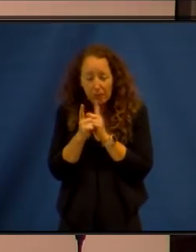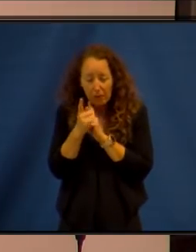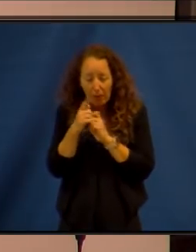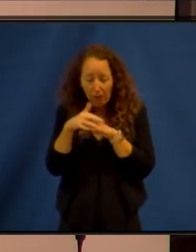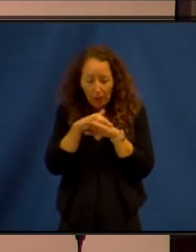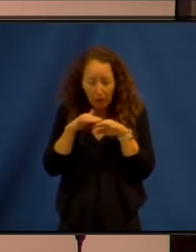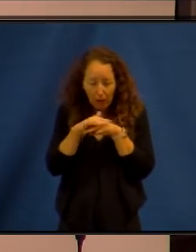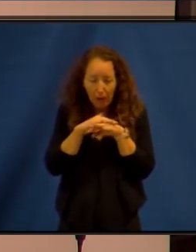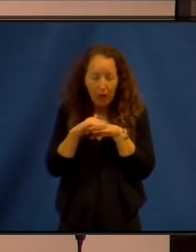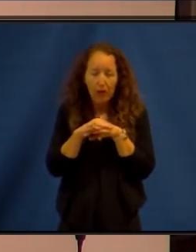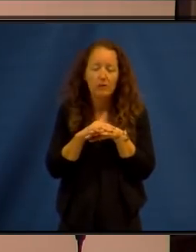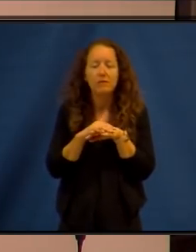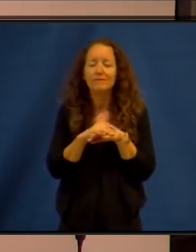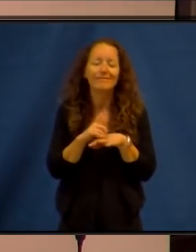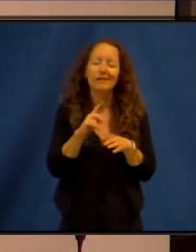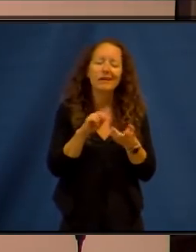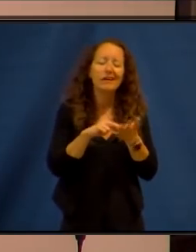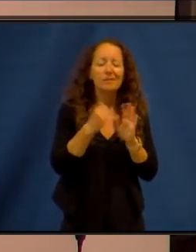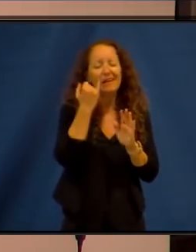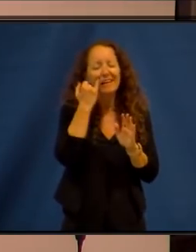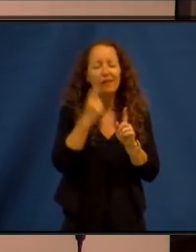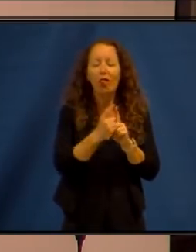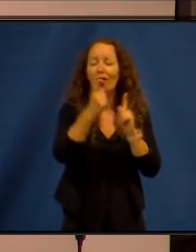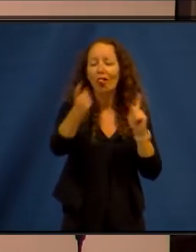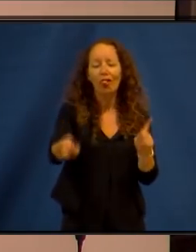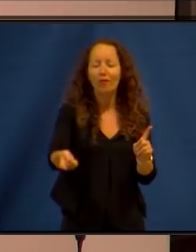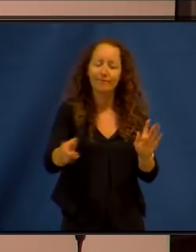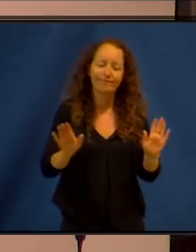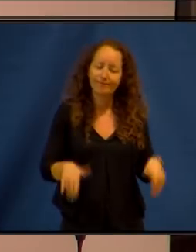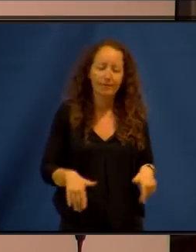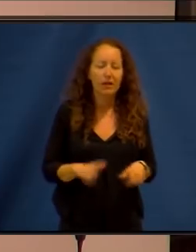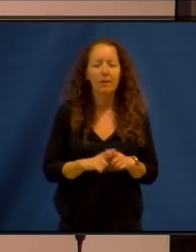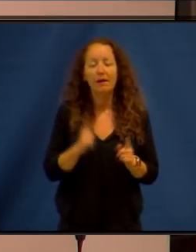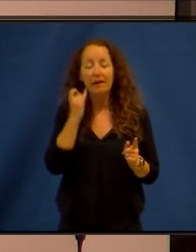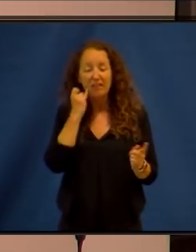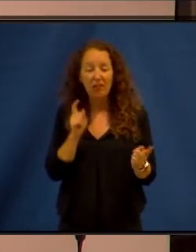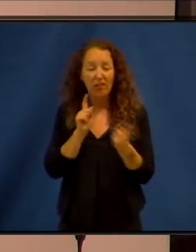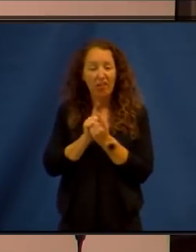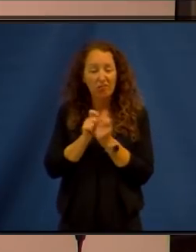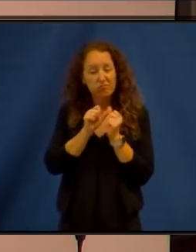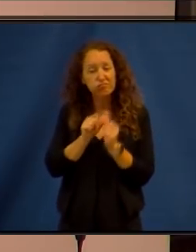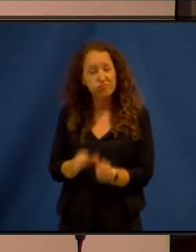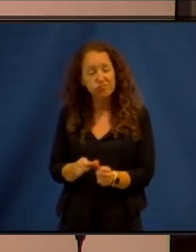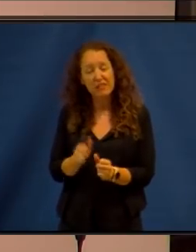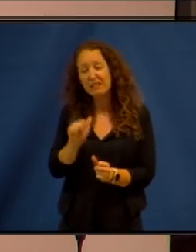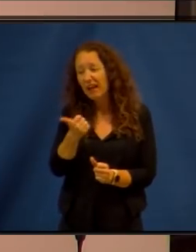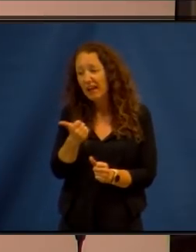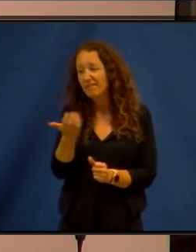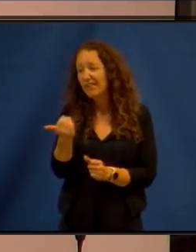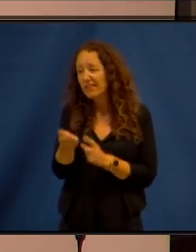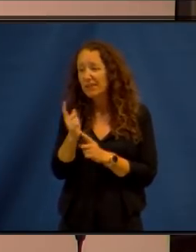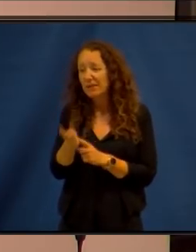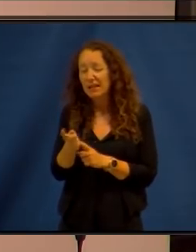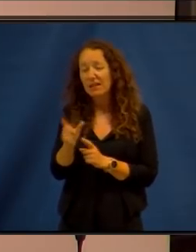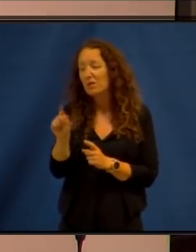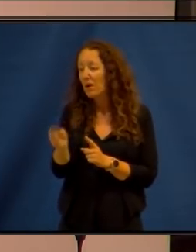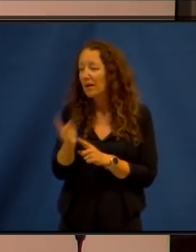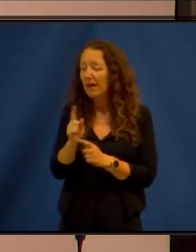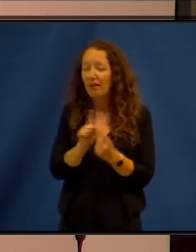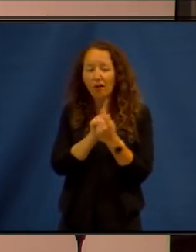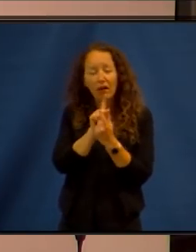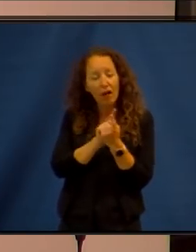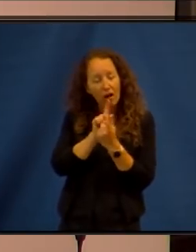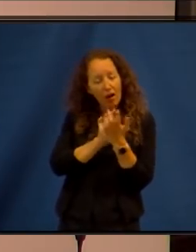6-foot physical distancing piece. But over a sustained amount of time, too, 10 minutes, 15 minutes, 20 minutes. So it's not